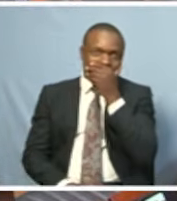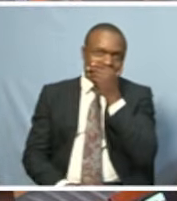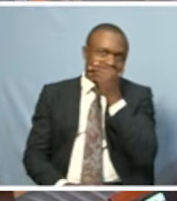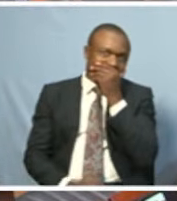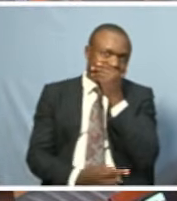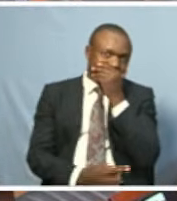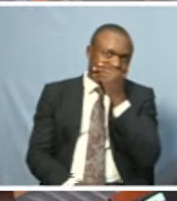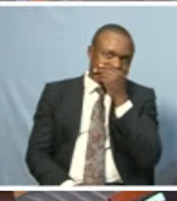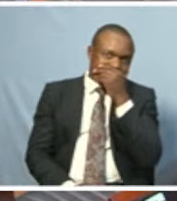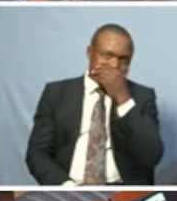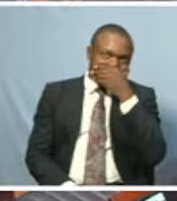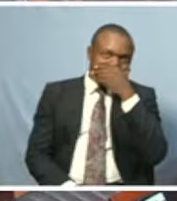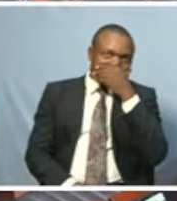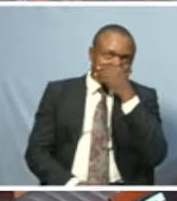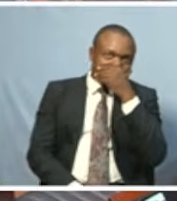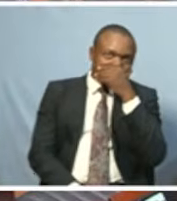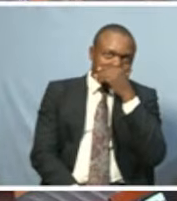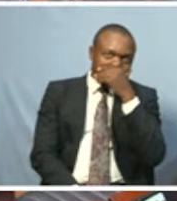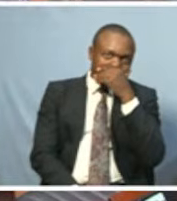of Eastern Province.